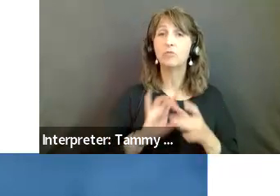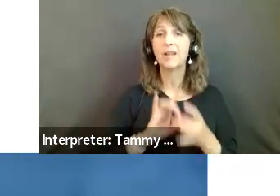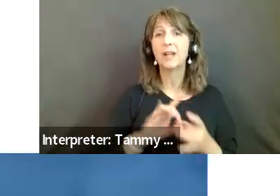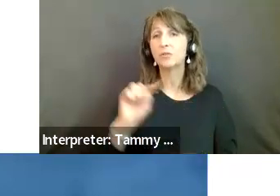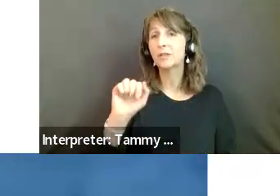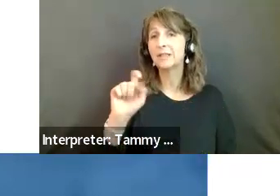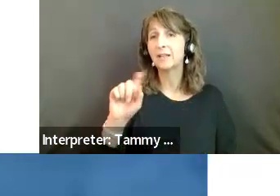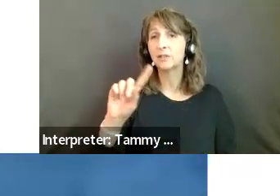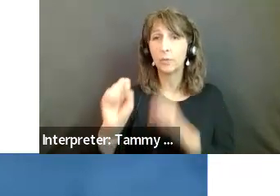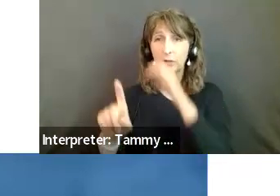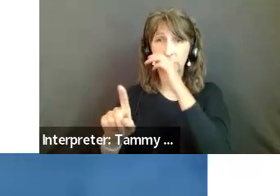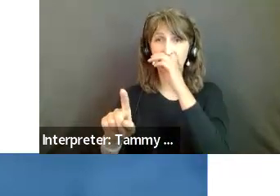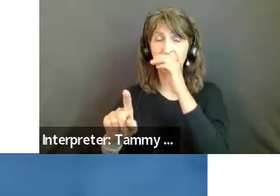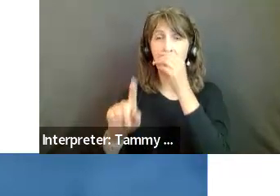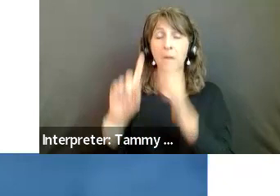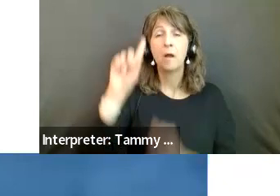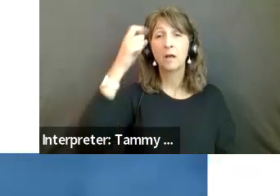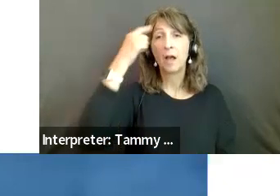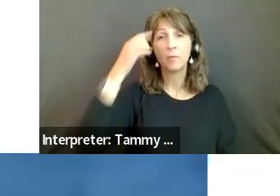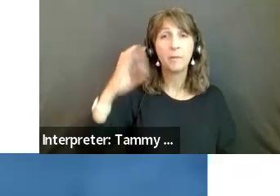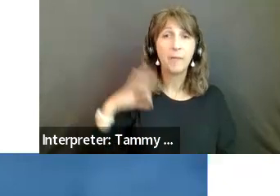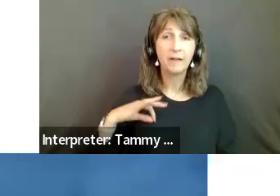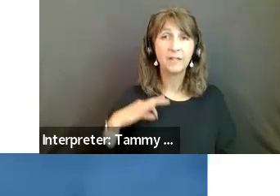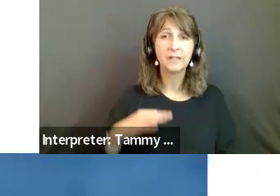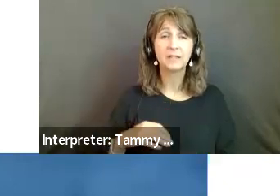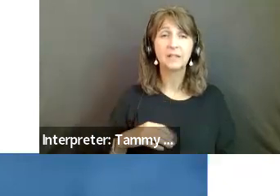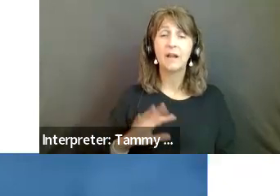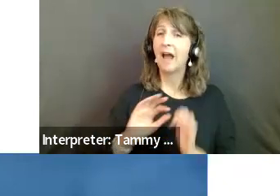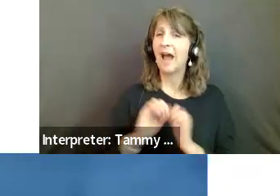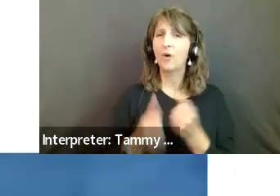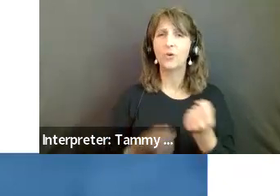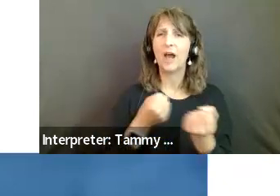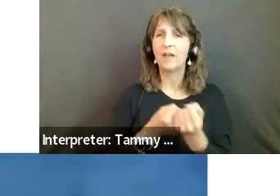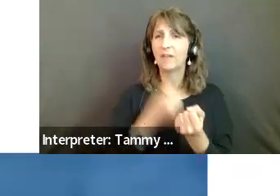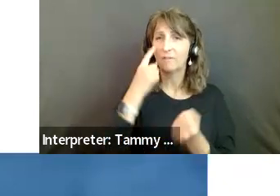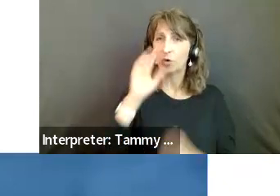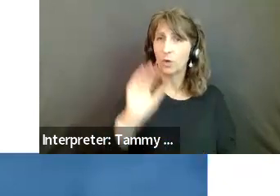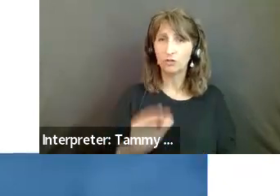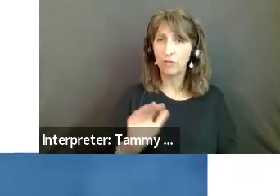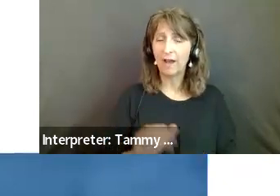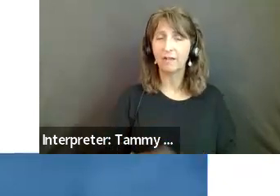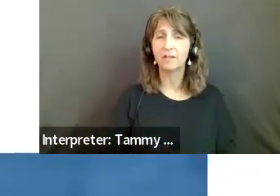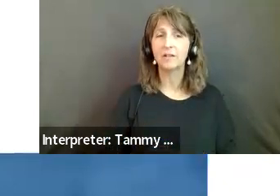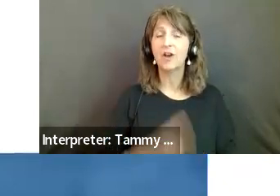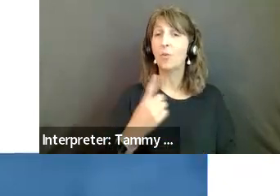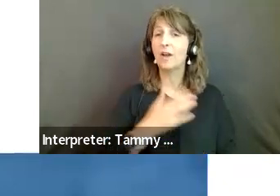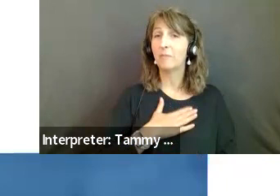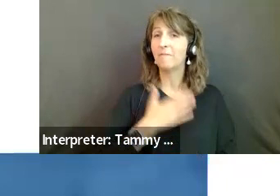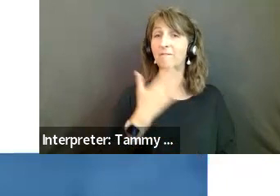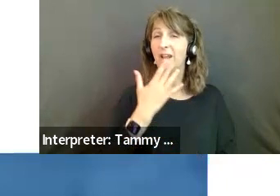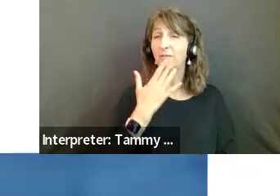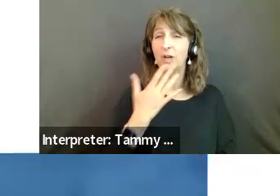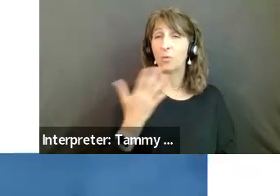benefits, and also just how to advocate for your child. Or one of my favorite blog